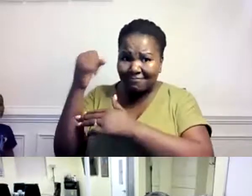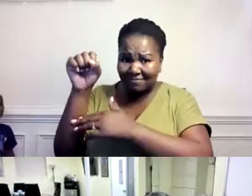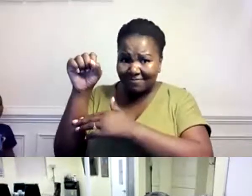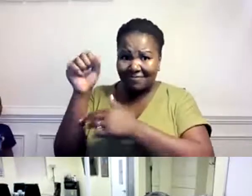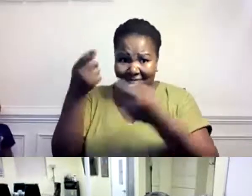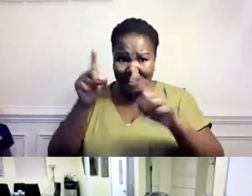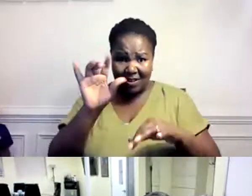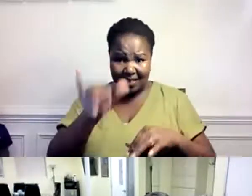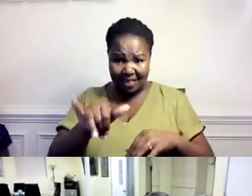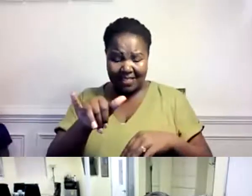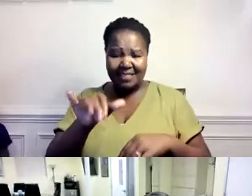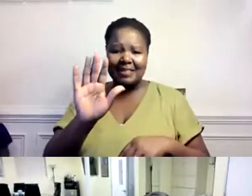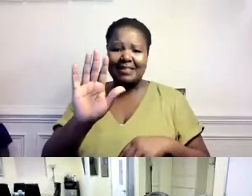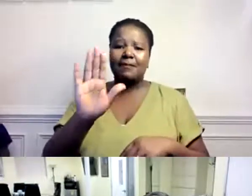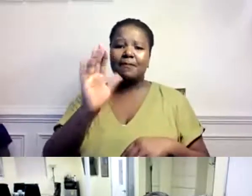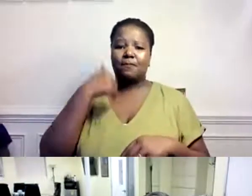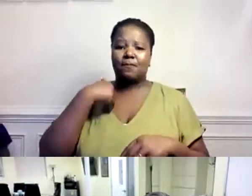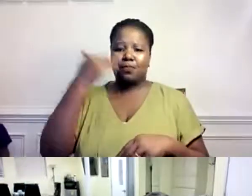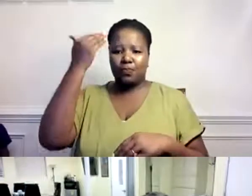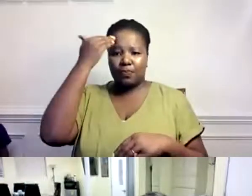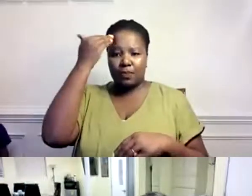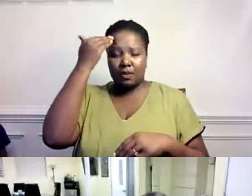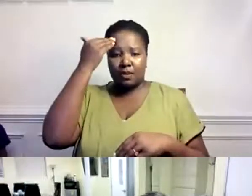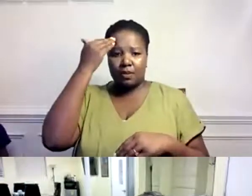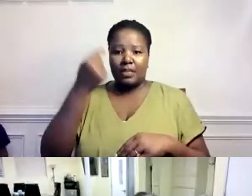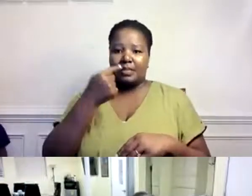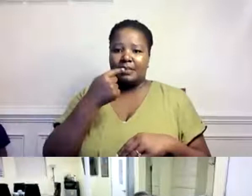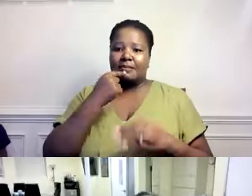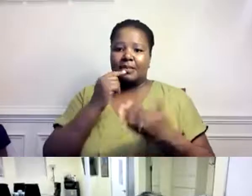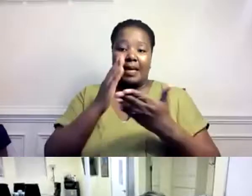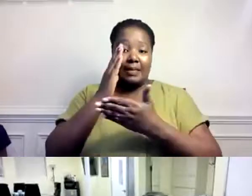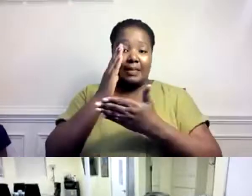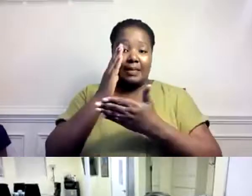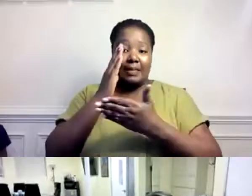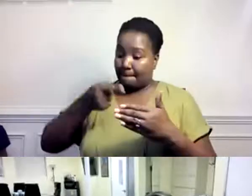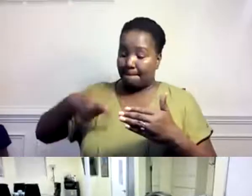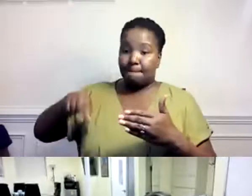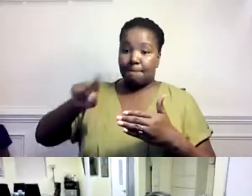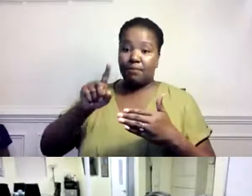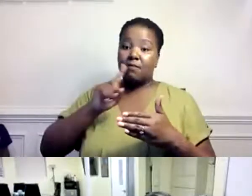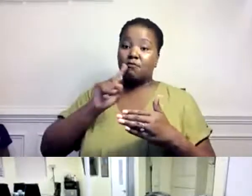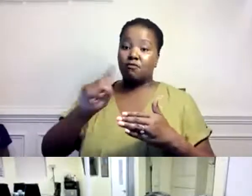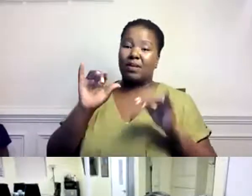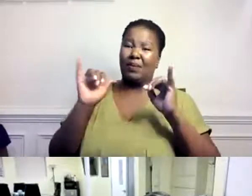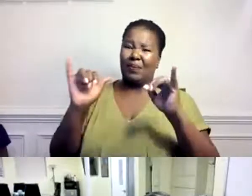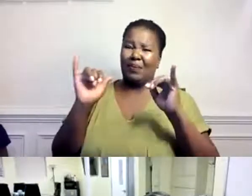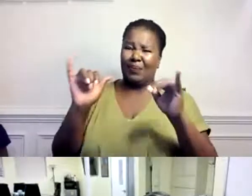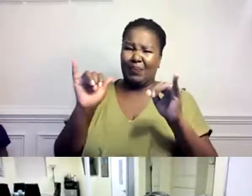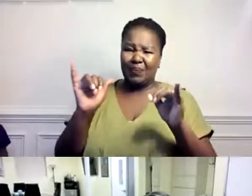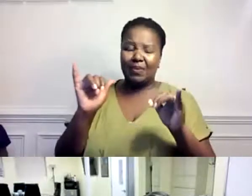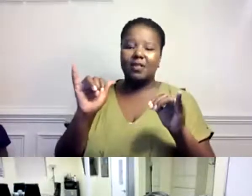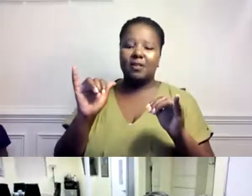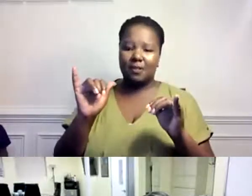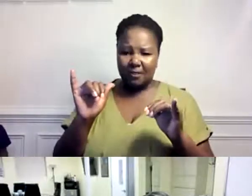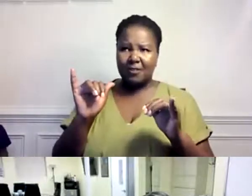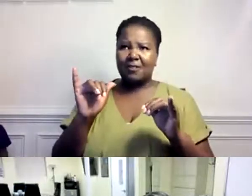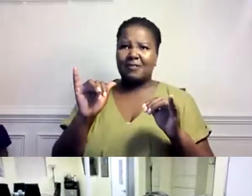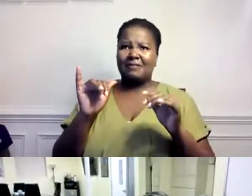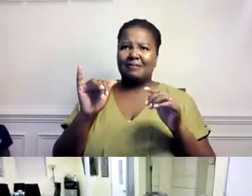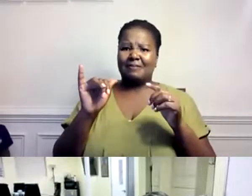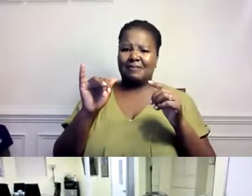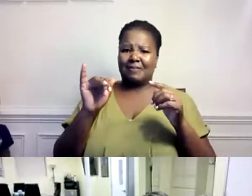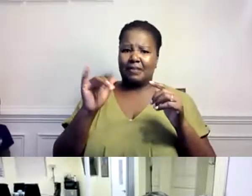Yeah, absolutely. And the concern's more for folks that have the severe anaphylactic reaction, which is,